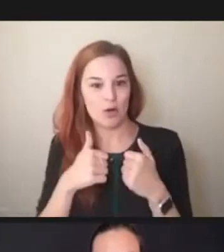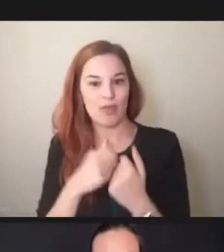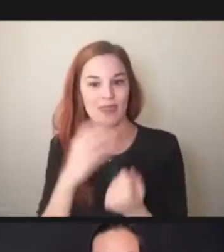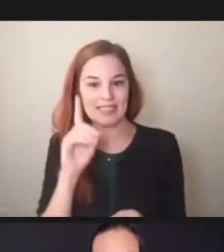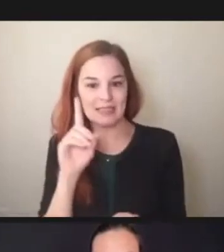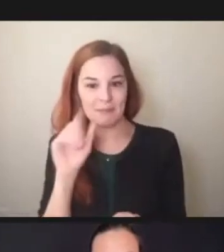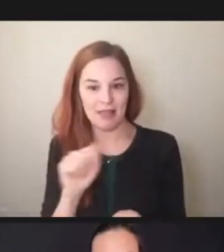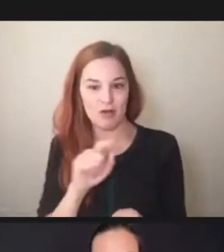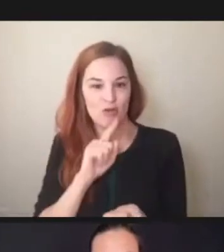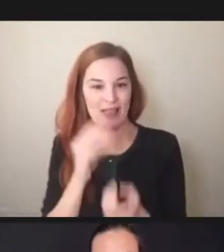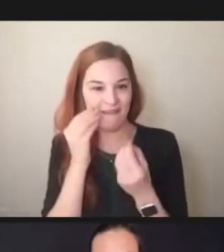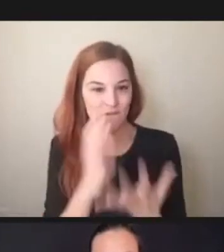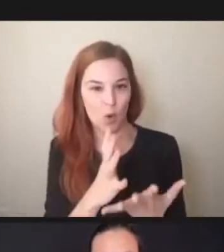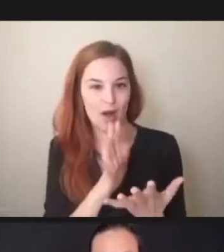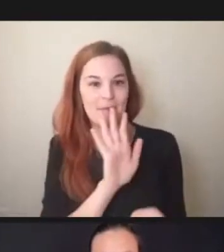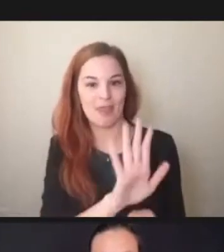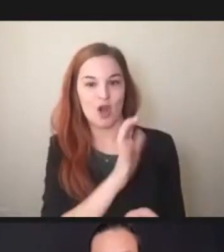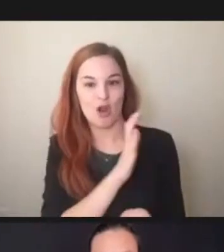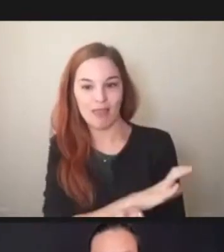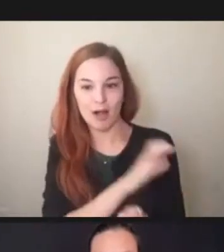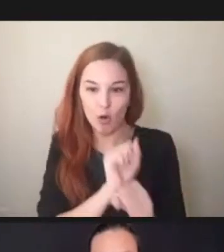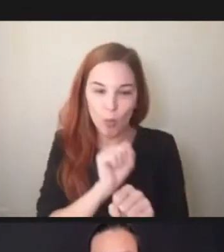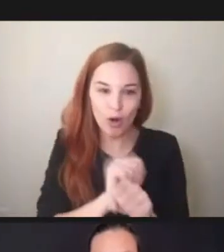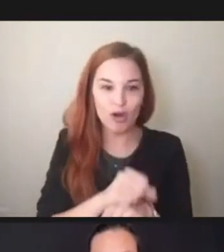University, and conducts